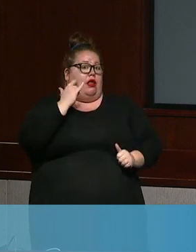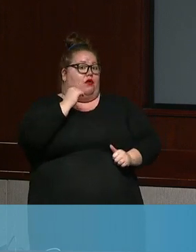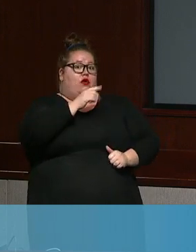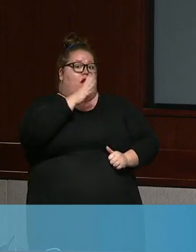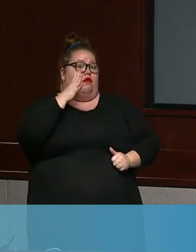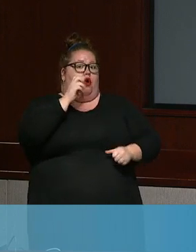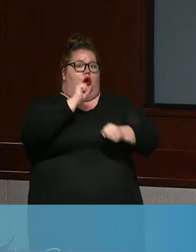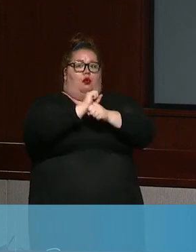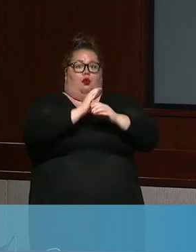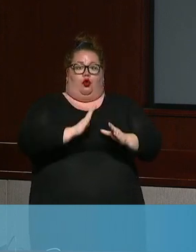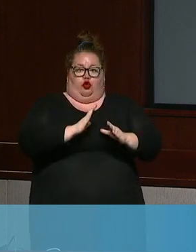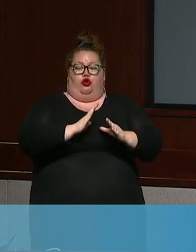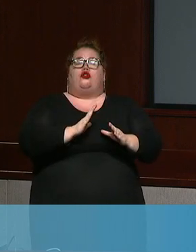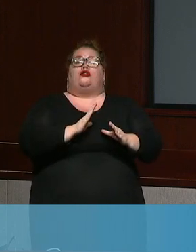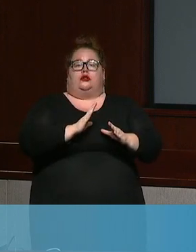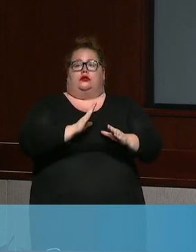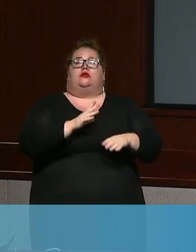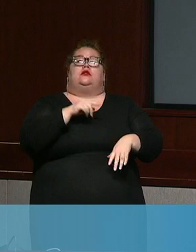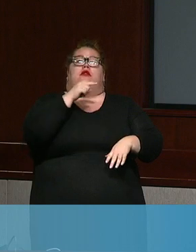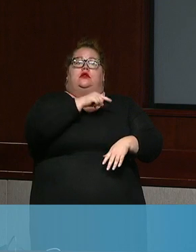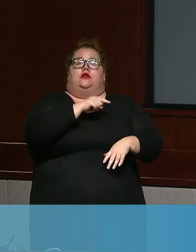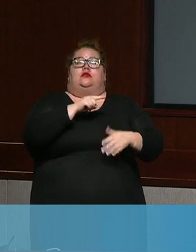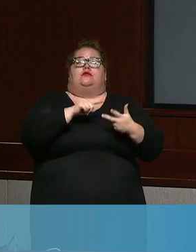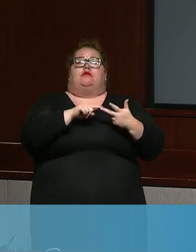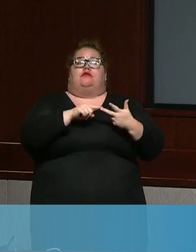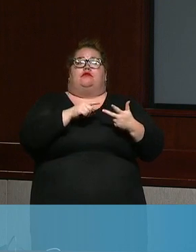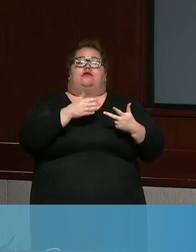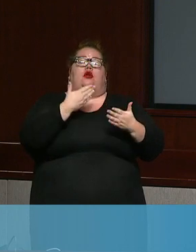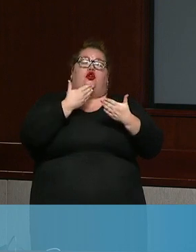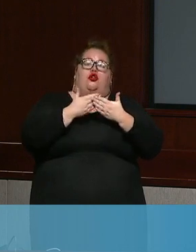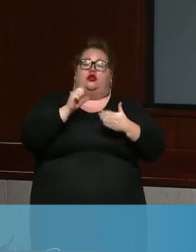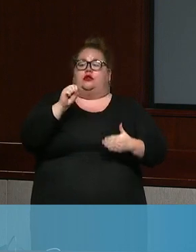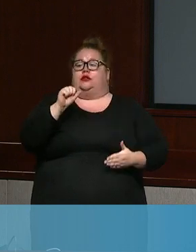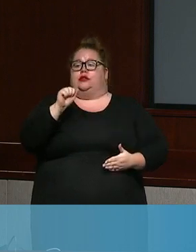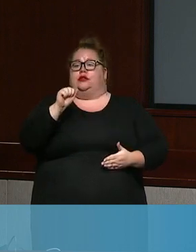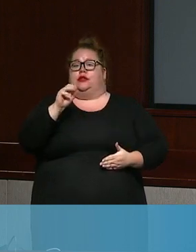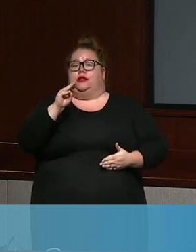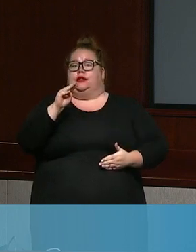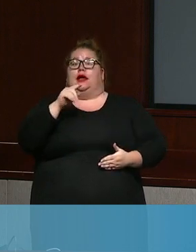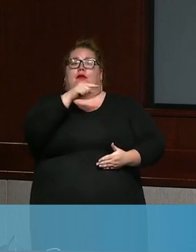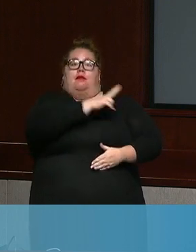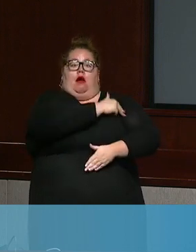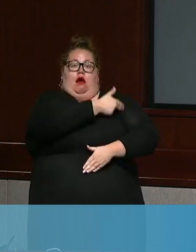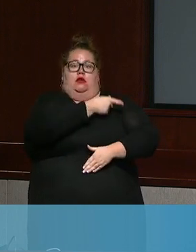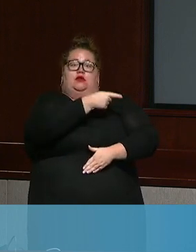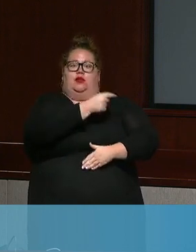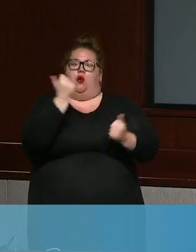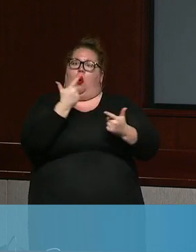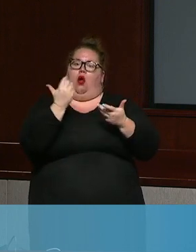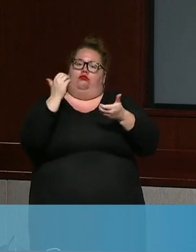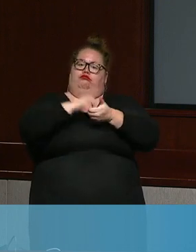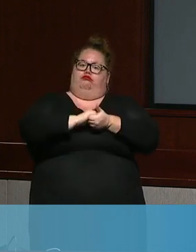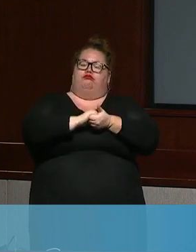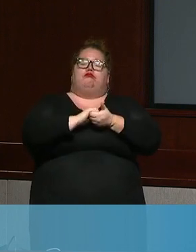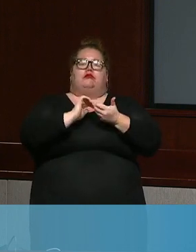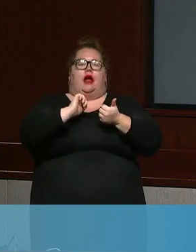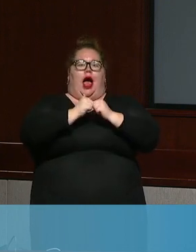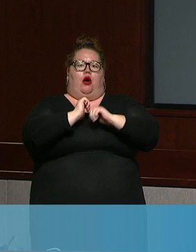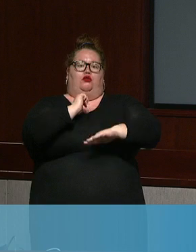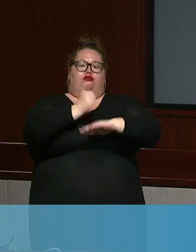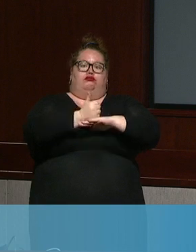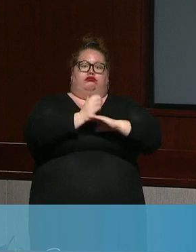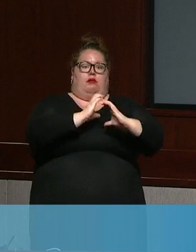Foundation and Good Samaritan Hospital, who has again been gracious enough to contract with us to get this done. They